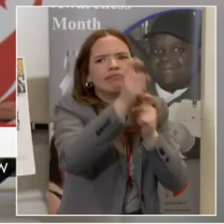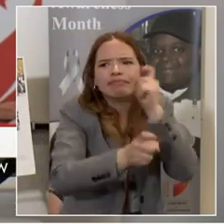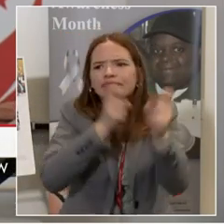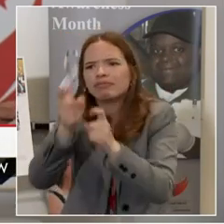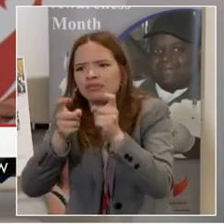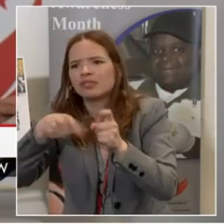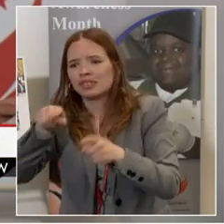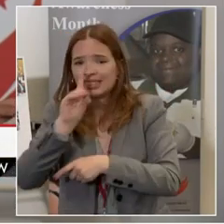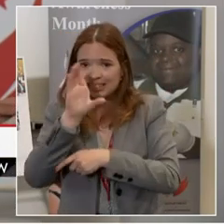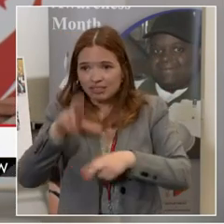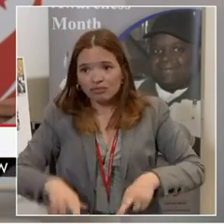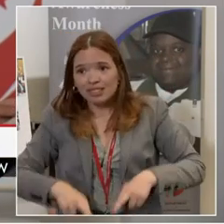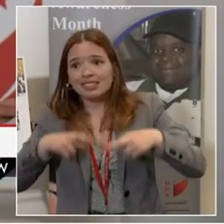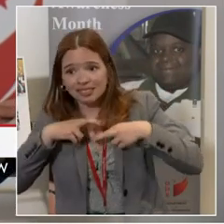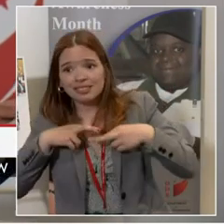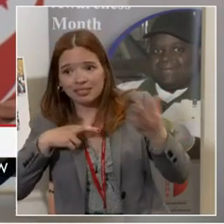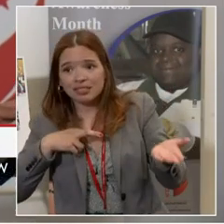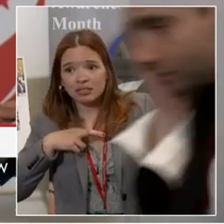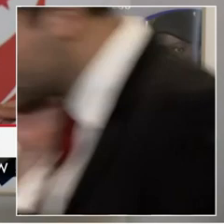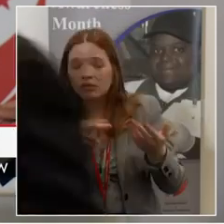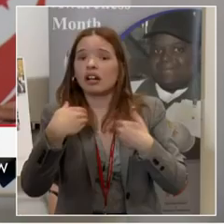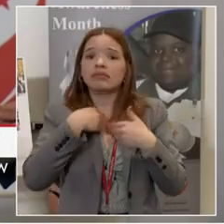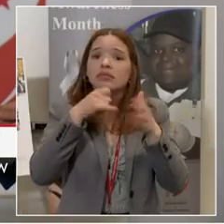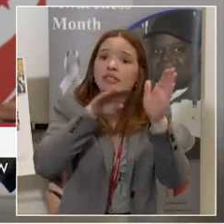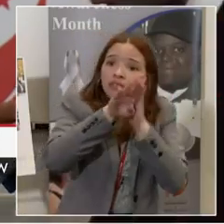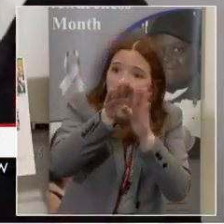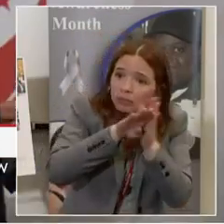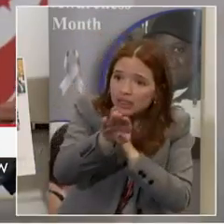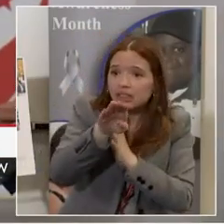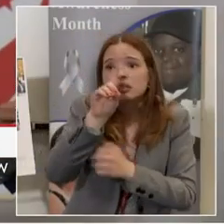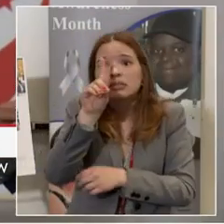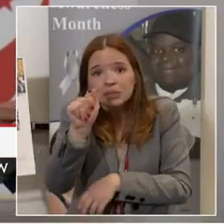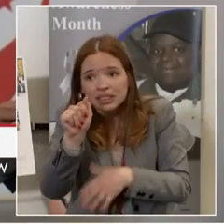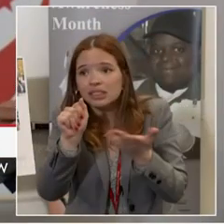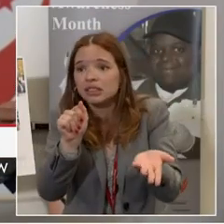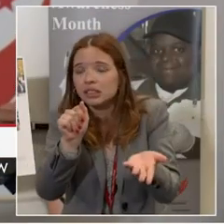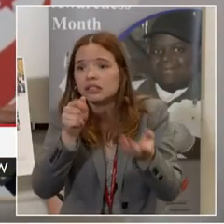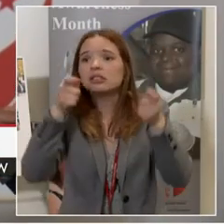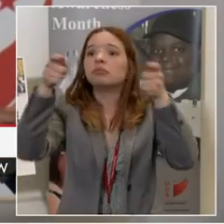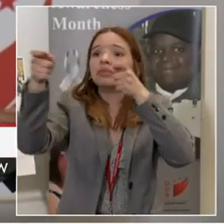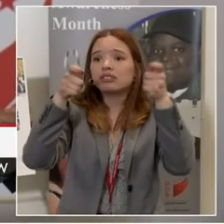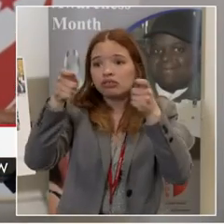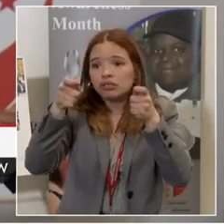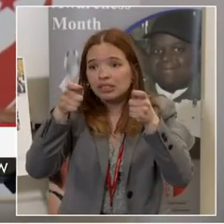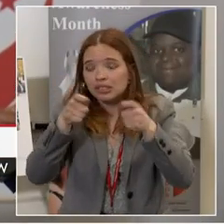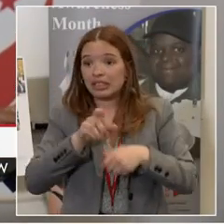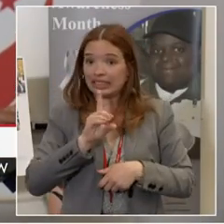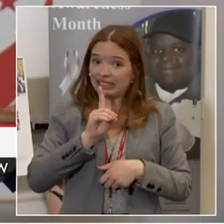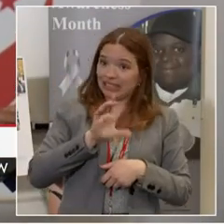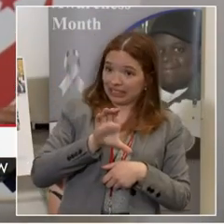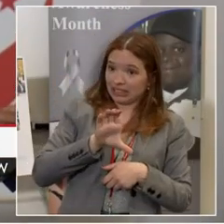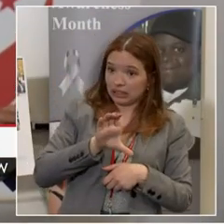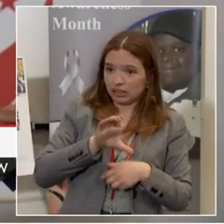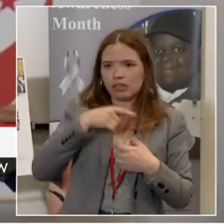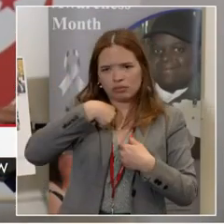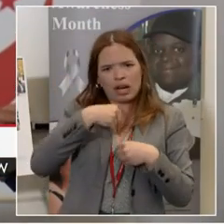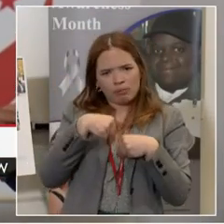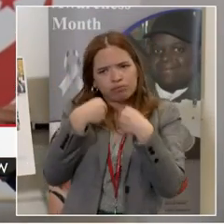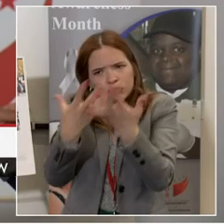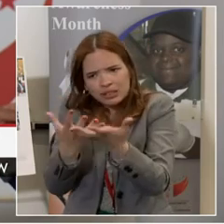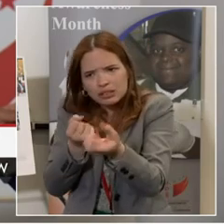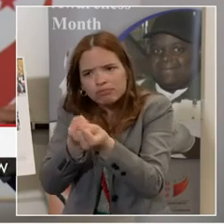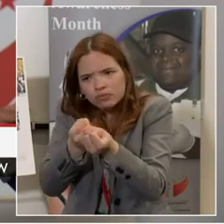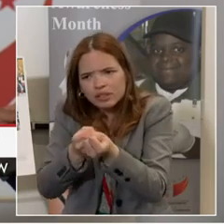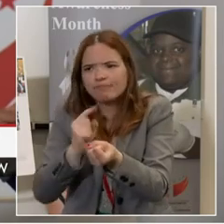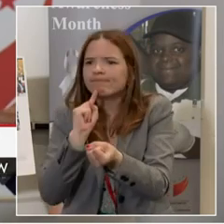of Columbia. Through the Developmental Disabilities Administration, the District of Columbia is committed to providing critical